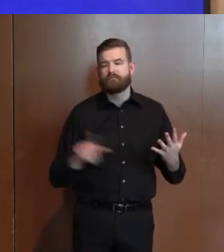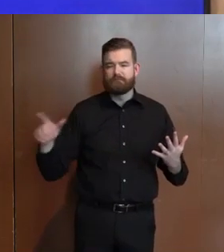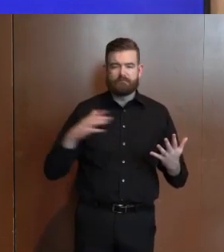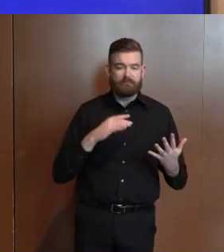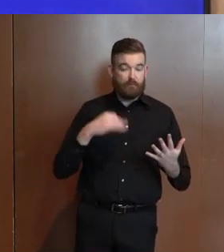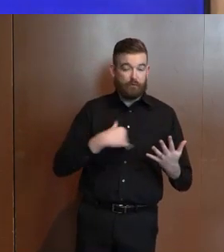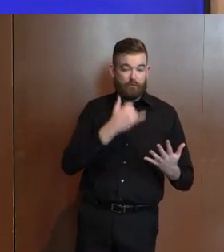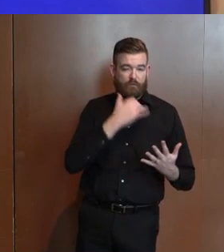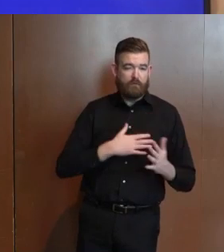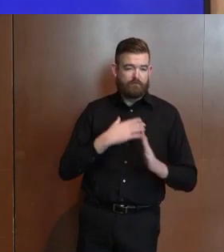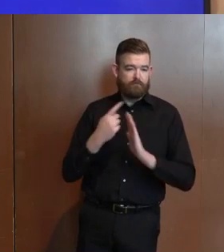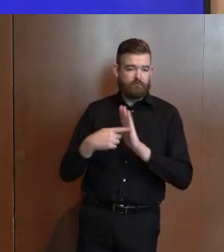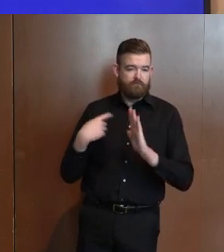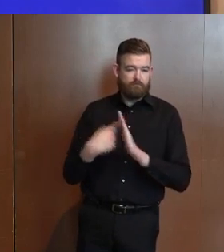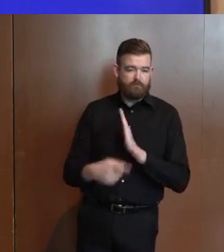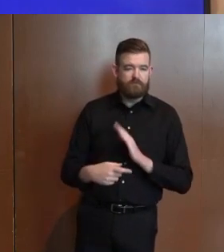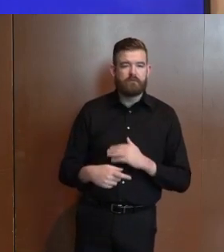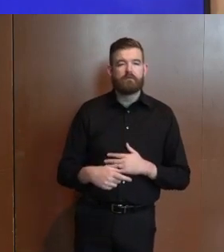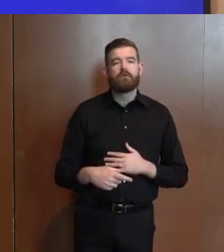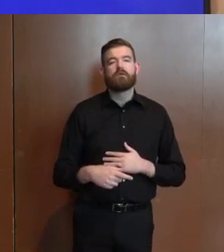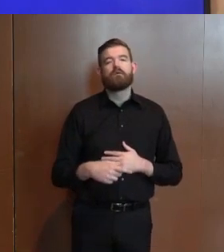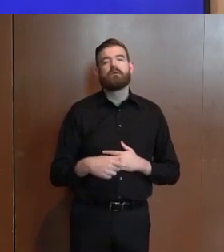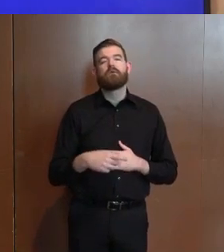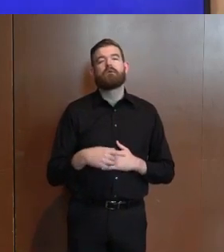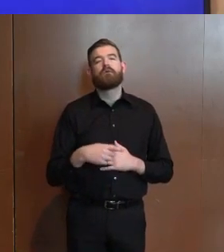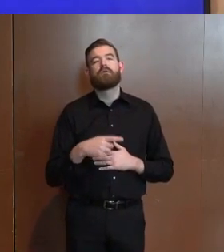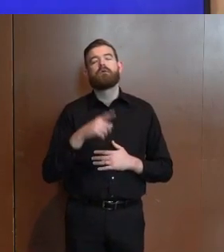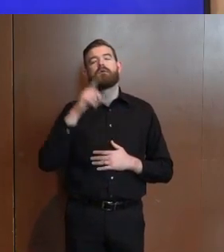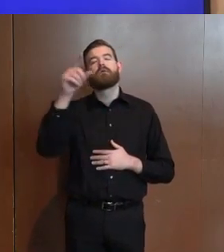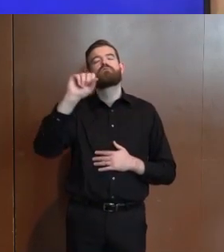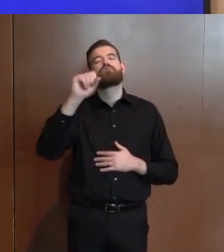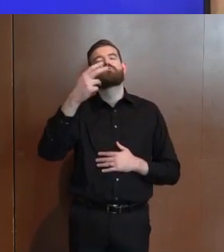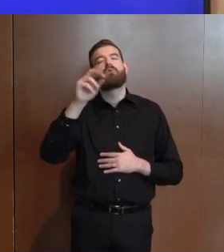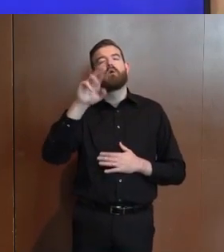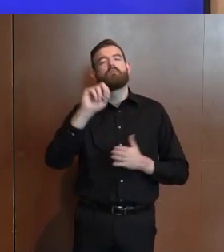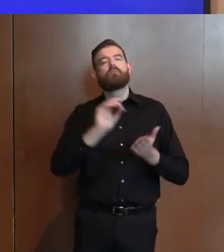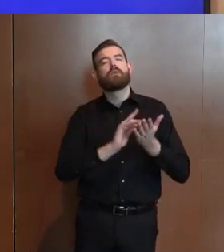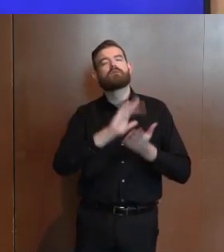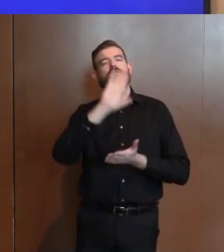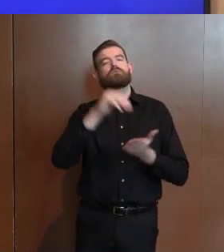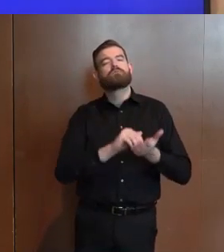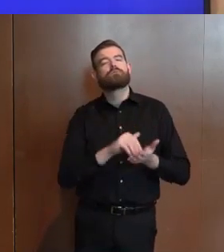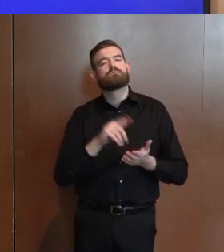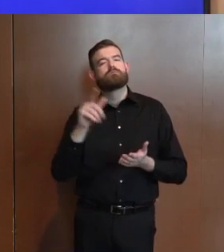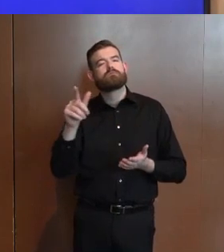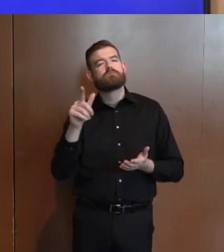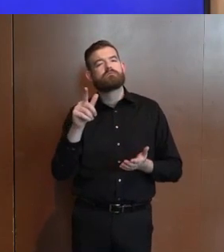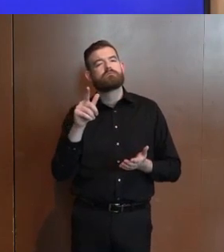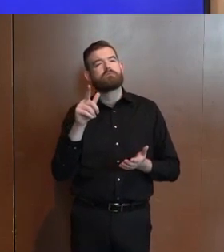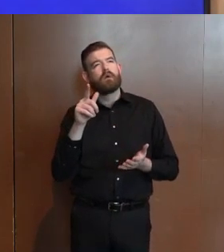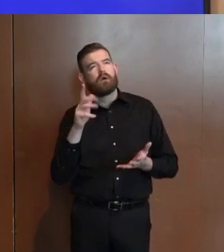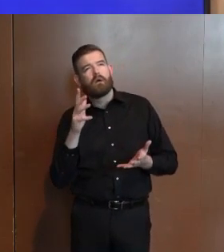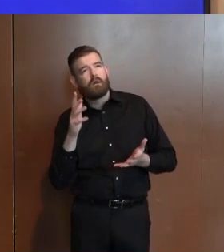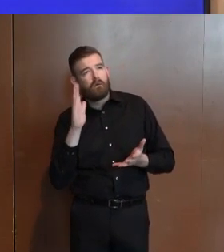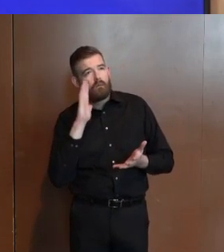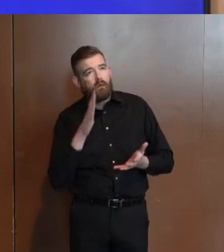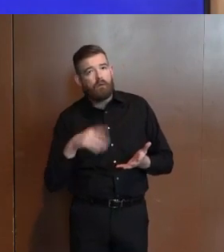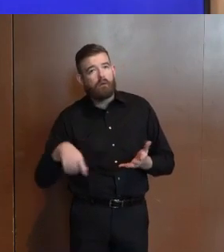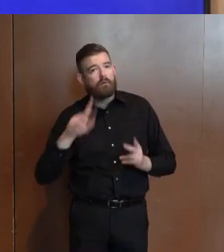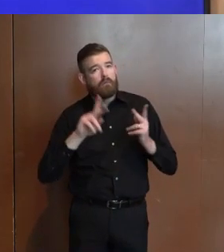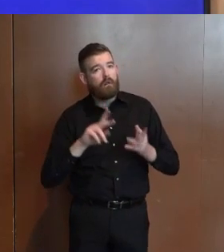in the Shore Medical Center hospital community. We got asked about layoffs yesterday, and I got a shocked note from someone who